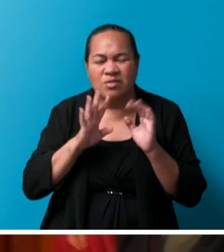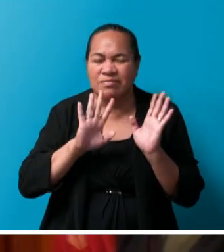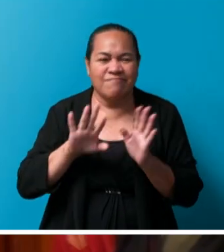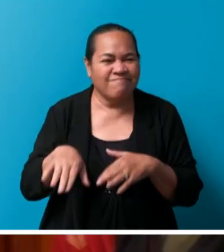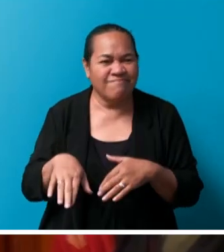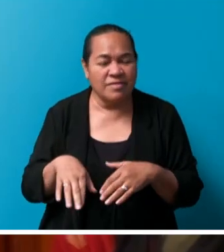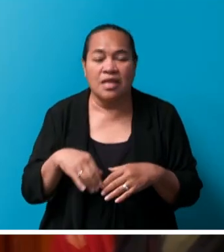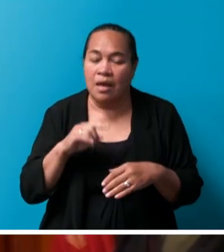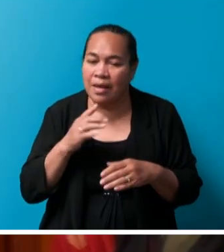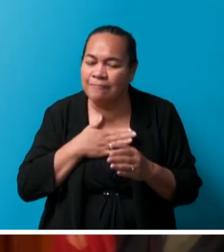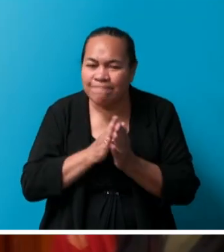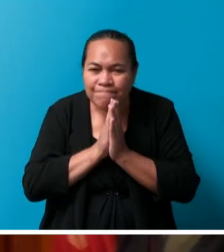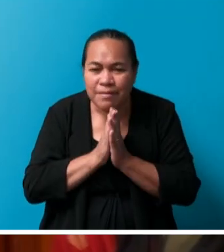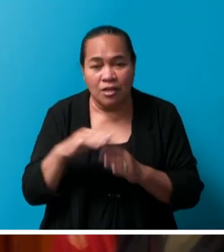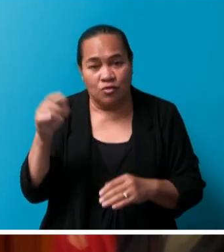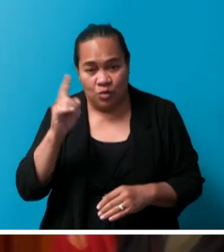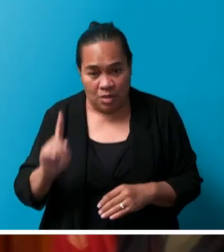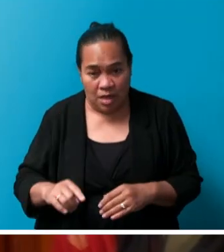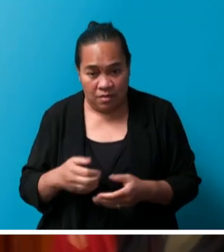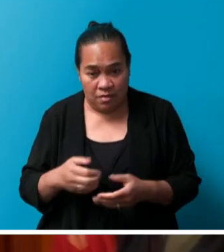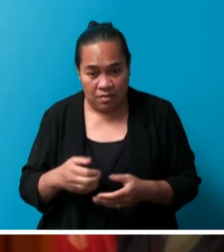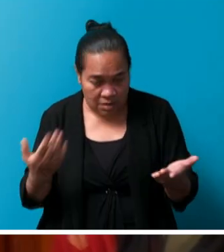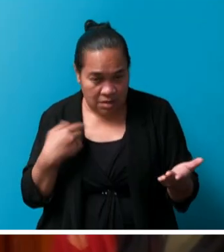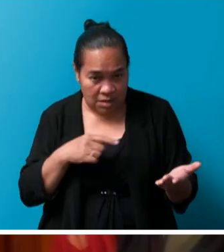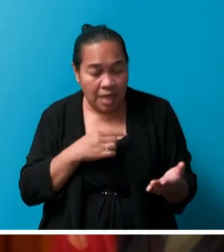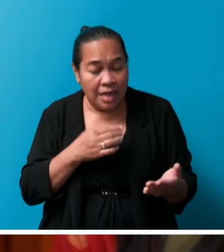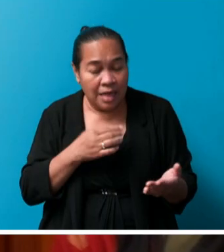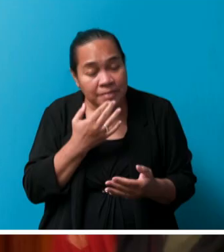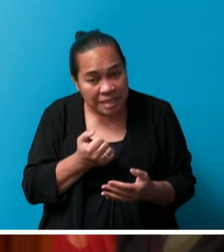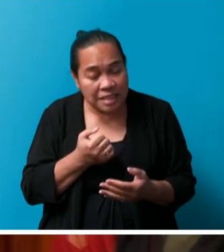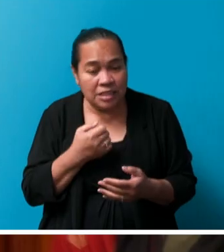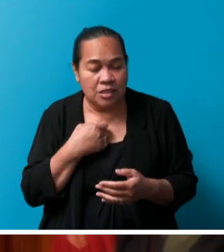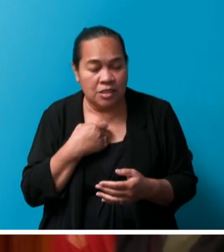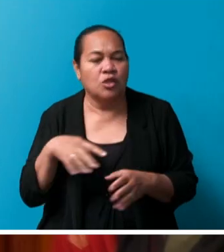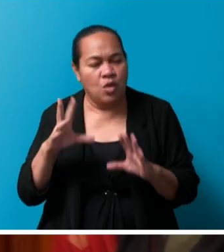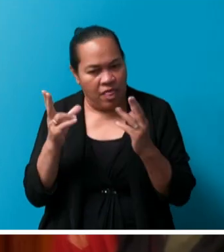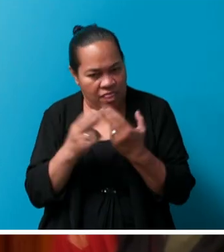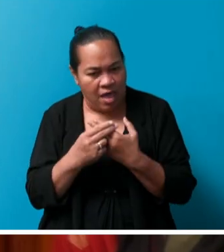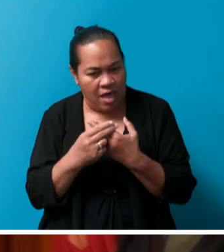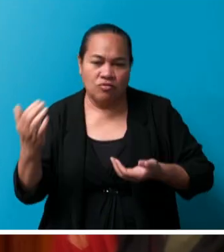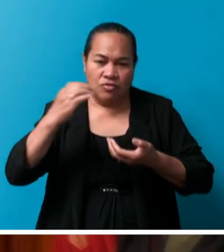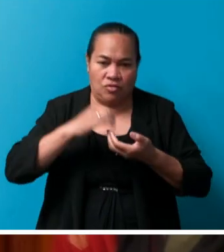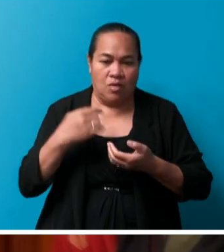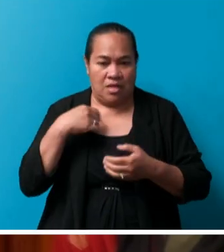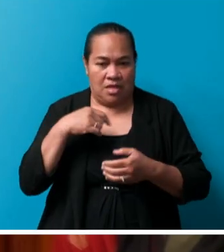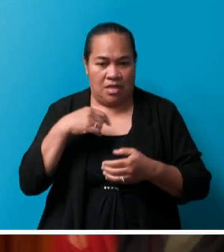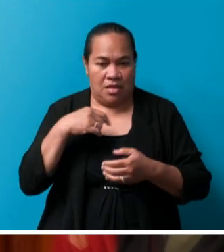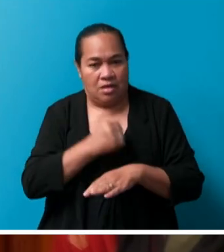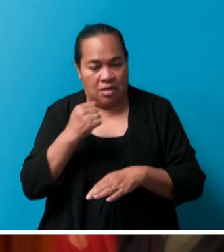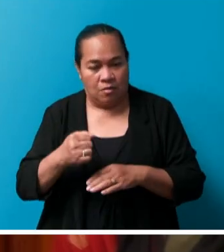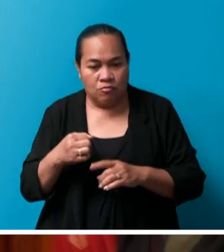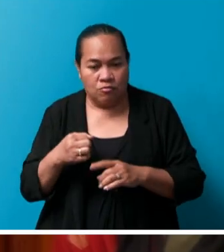Obia Bakamasu Nikua Vikenda. Men the Alvinaka, men the Bondovata, Ken Matanitu, Nasasanga, in North